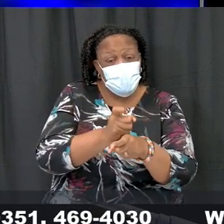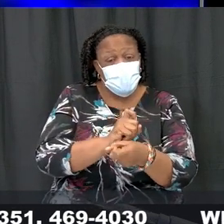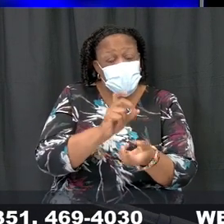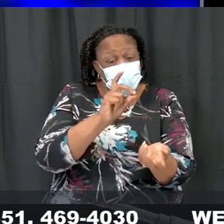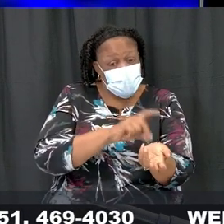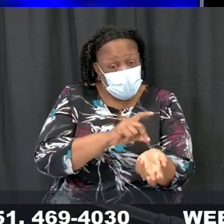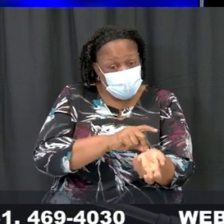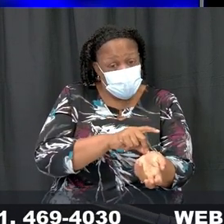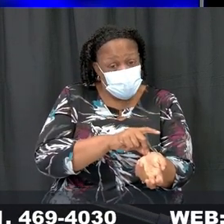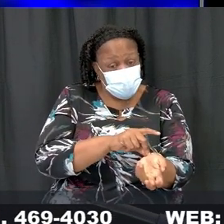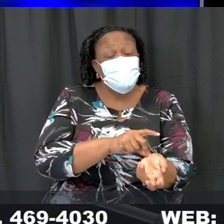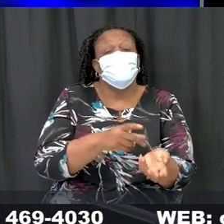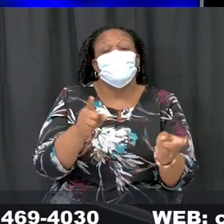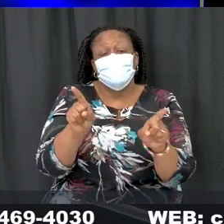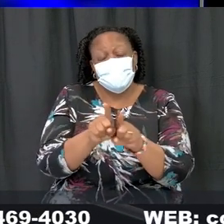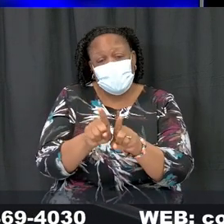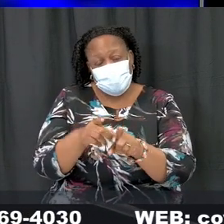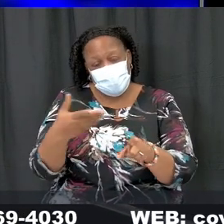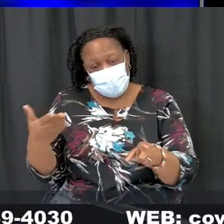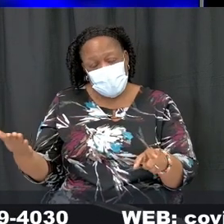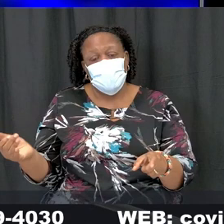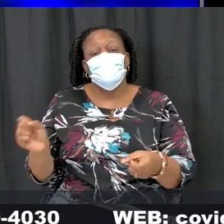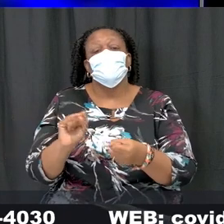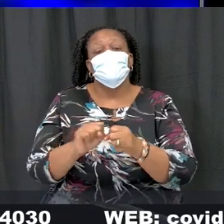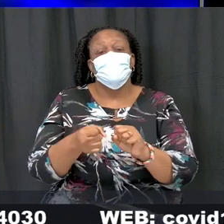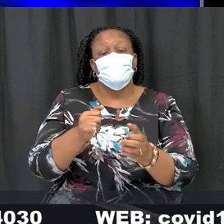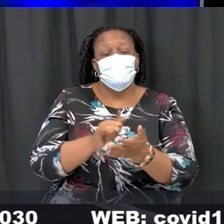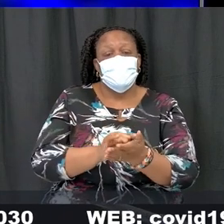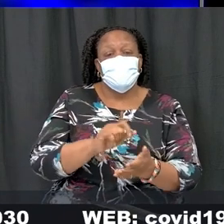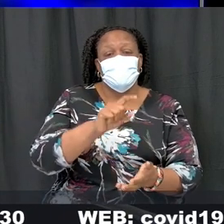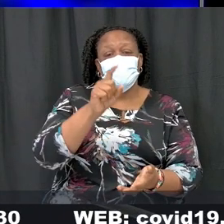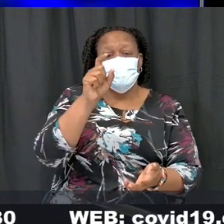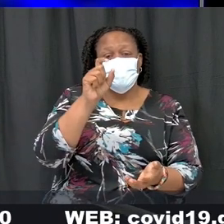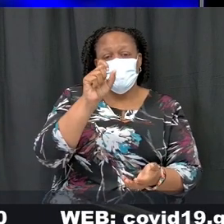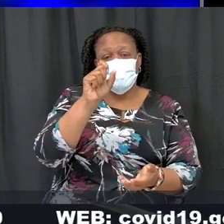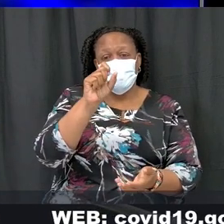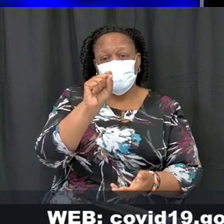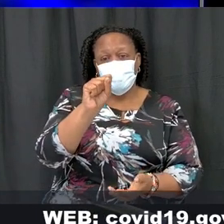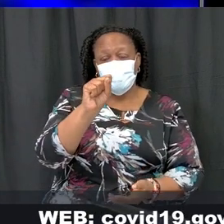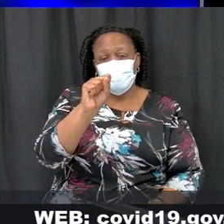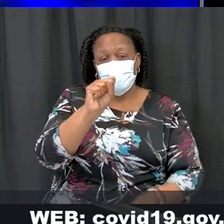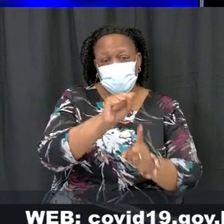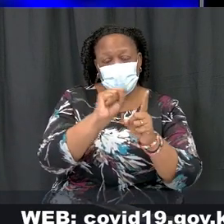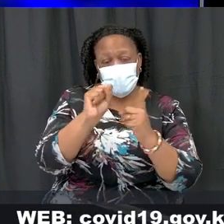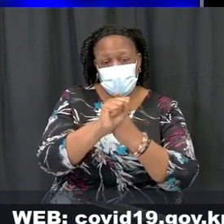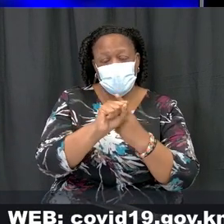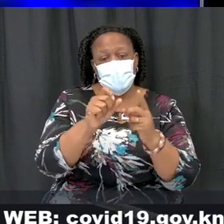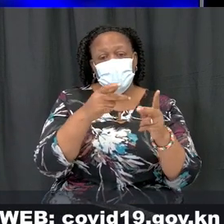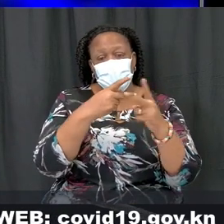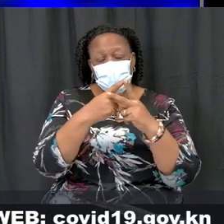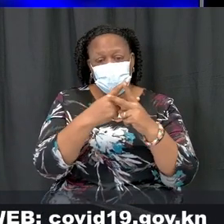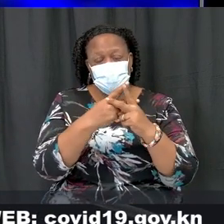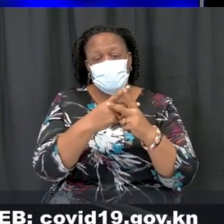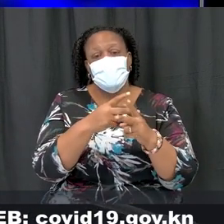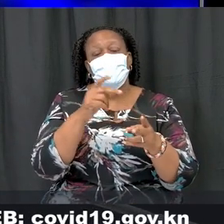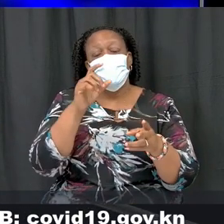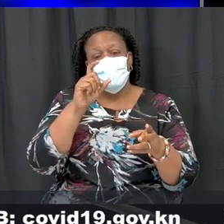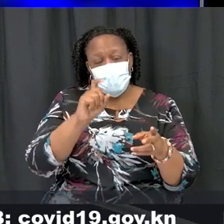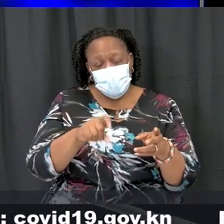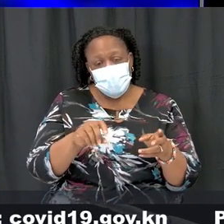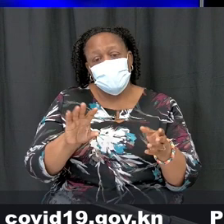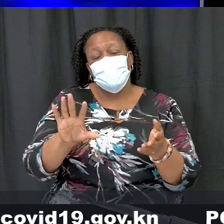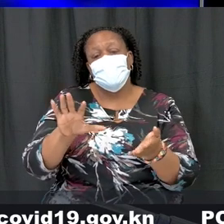you for that period that you were out of work. Now, I should step back a little further and indicate that in some